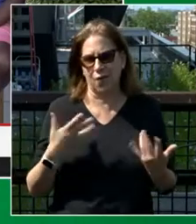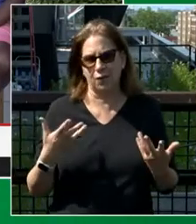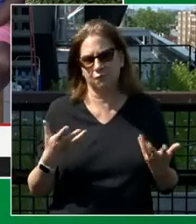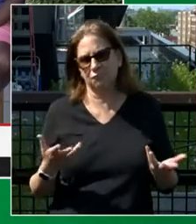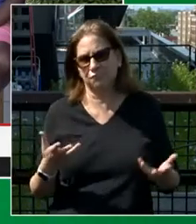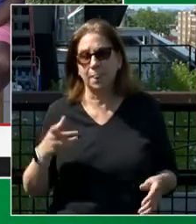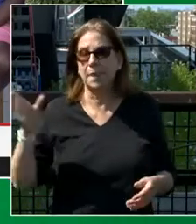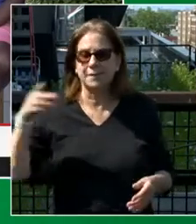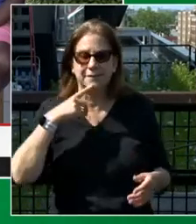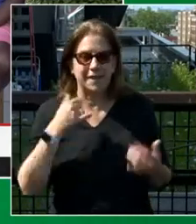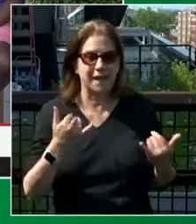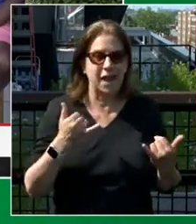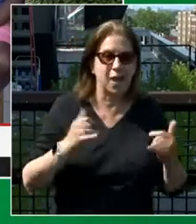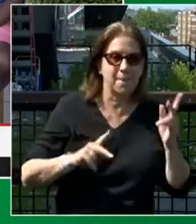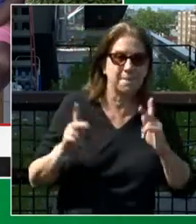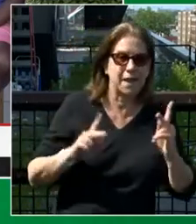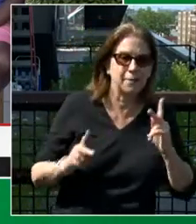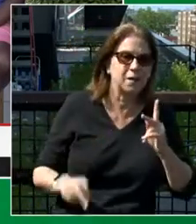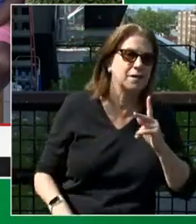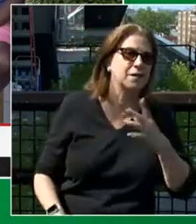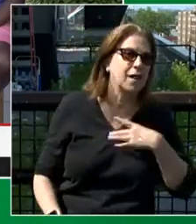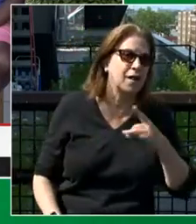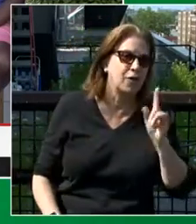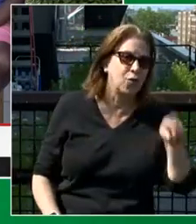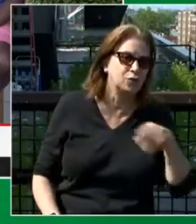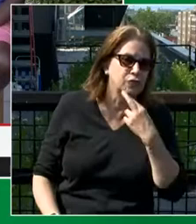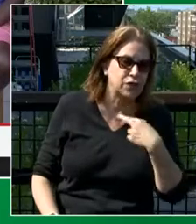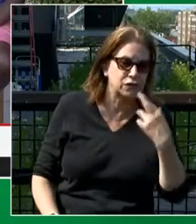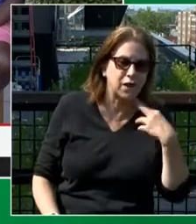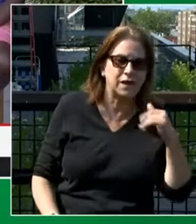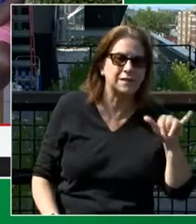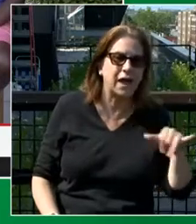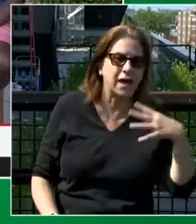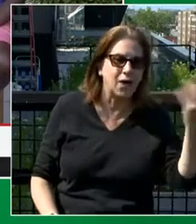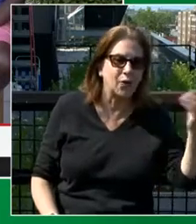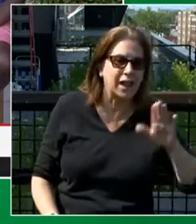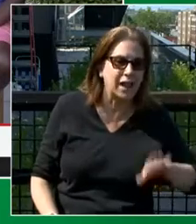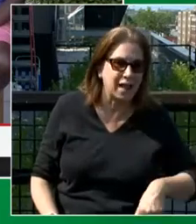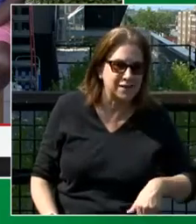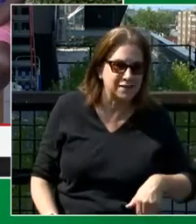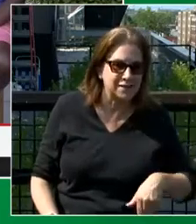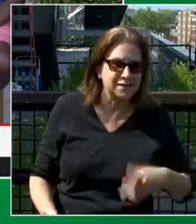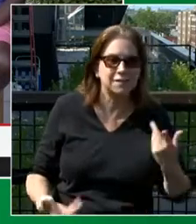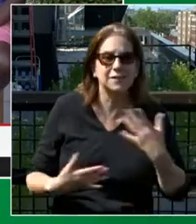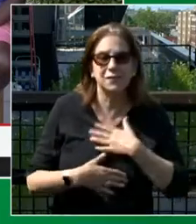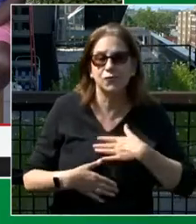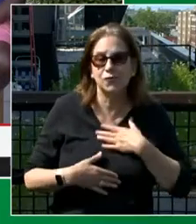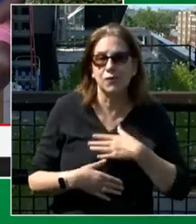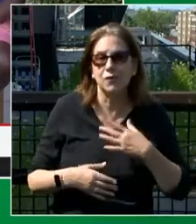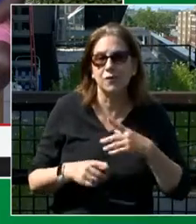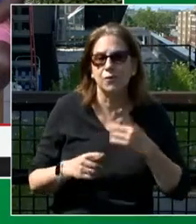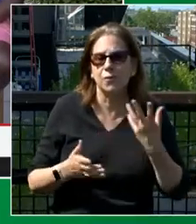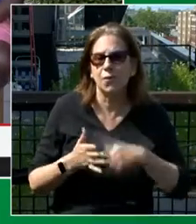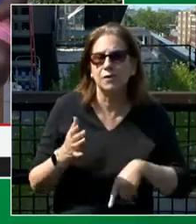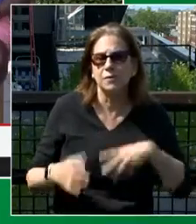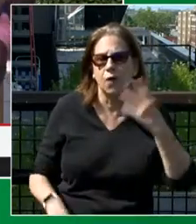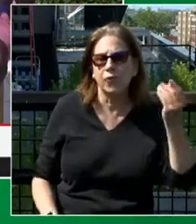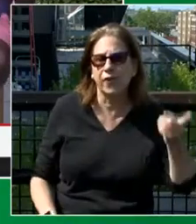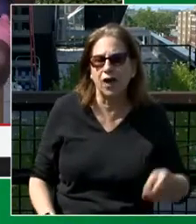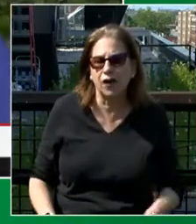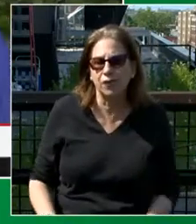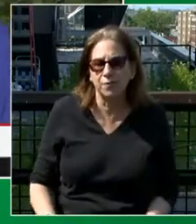late? Are they really enjoying now that we're reopened, all that we've reopened? Yeah, I think the experience,